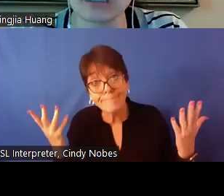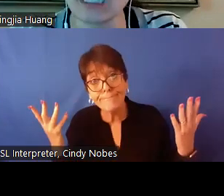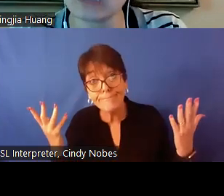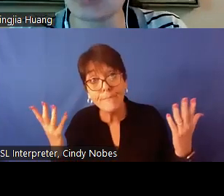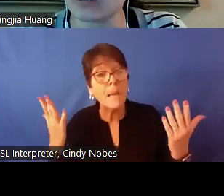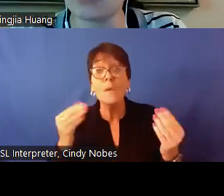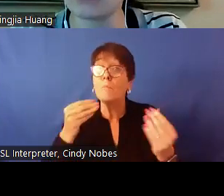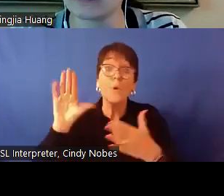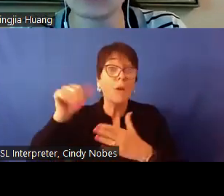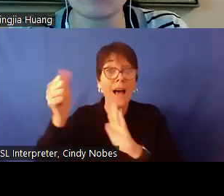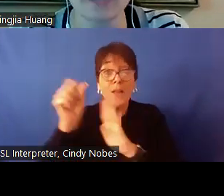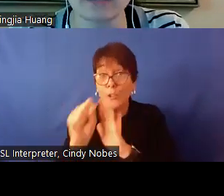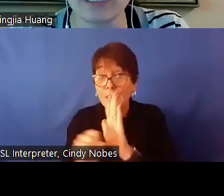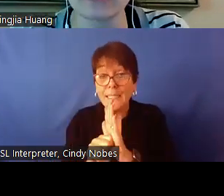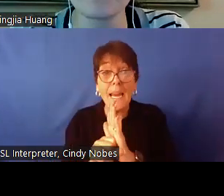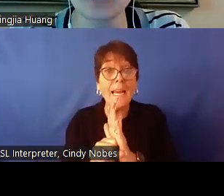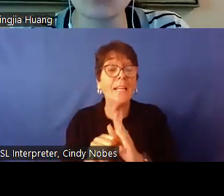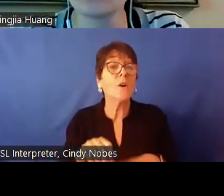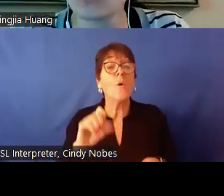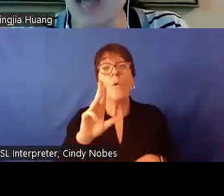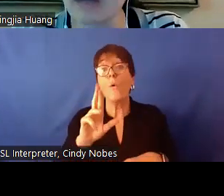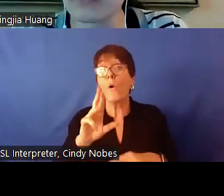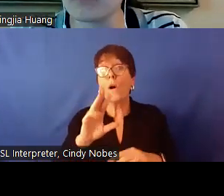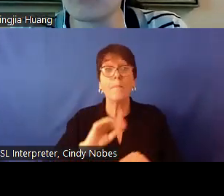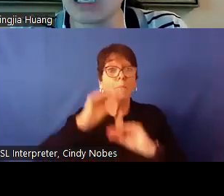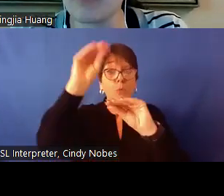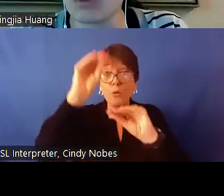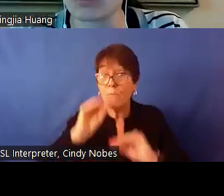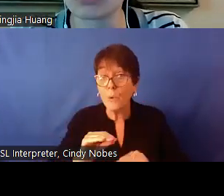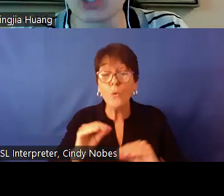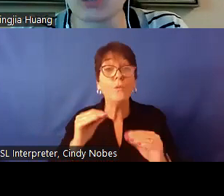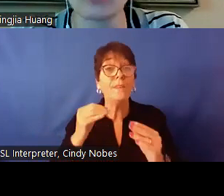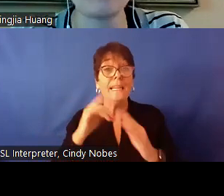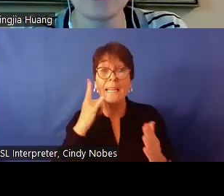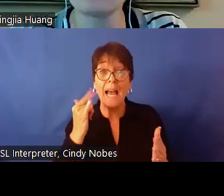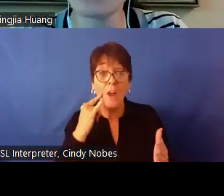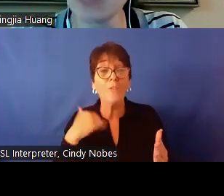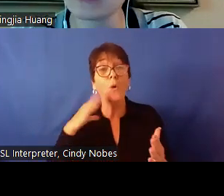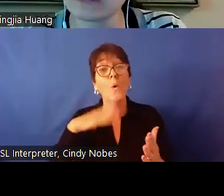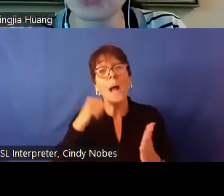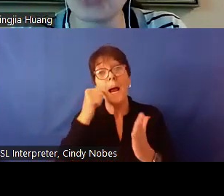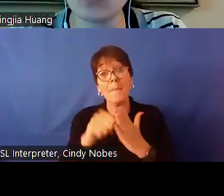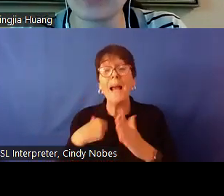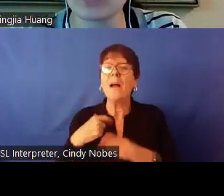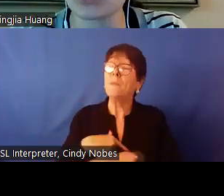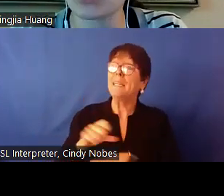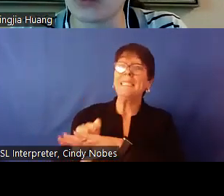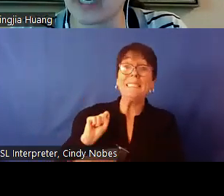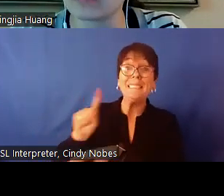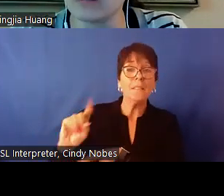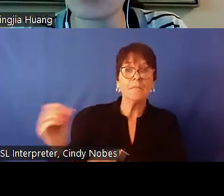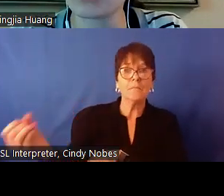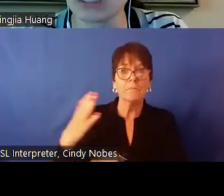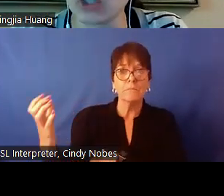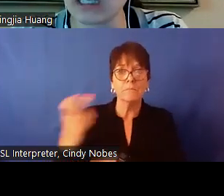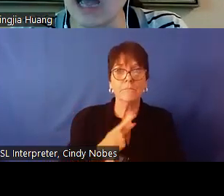across the state during the COVID-19 pandemic. And we know that from our mail that we have sent out to them with the return